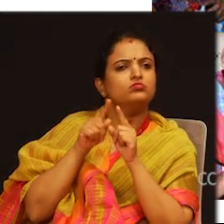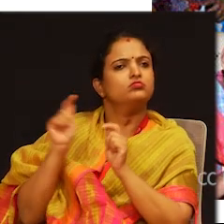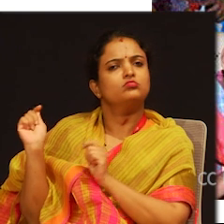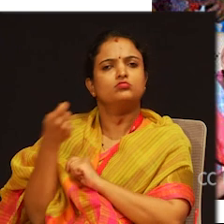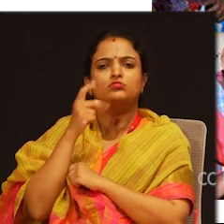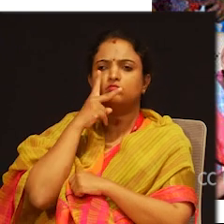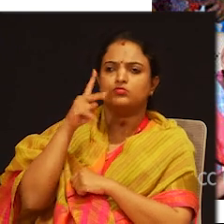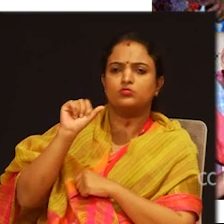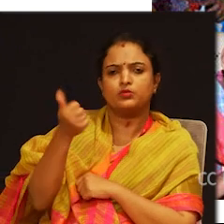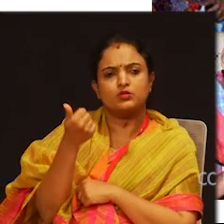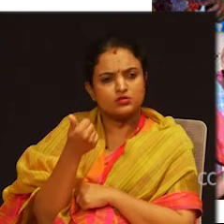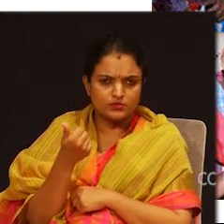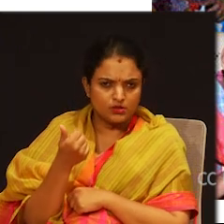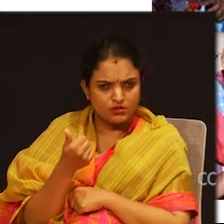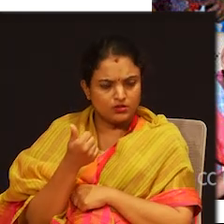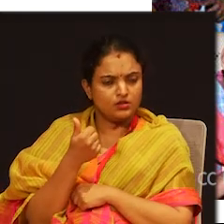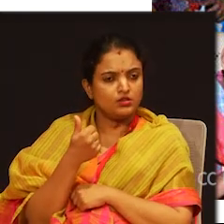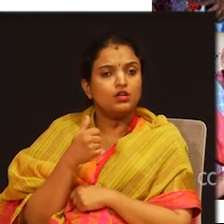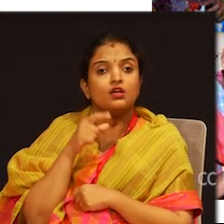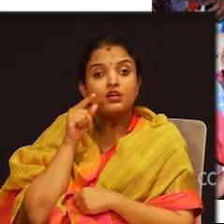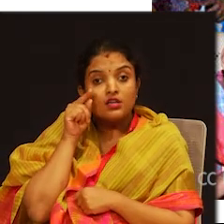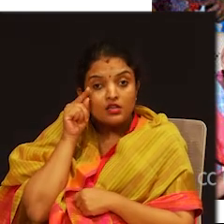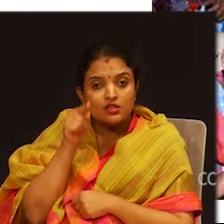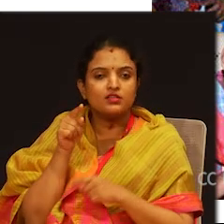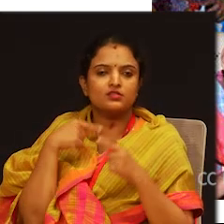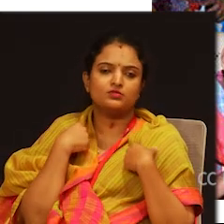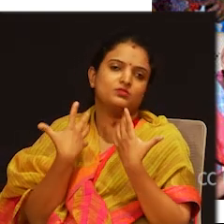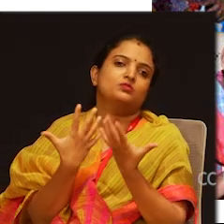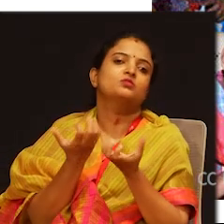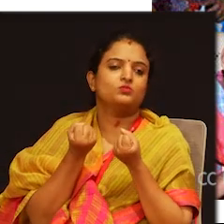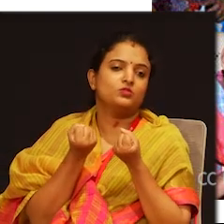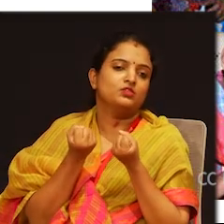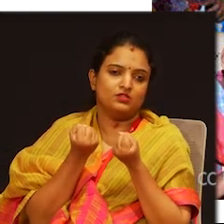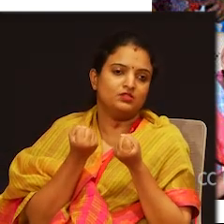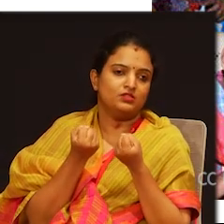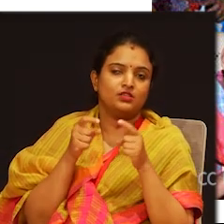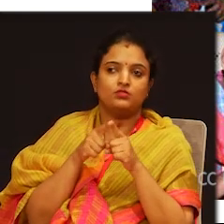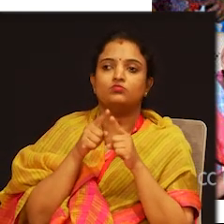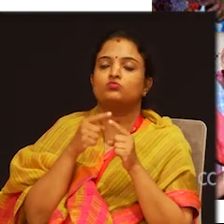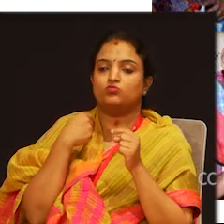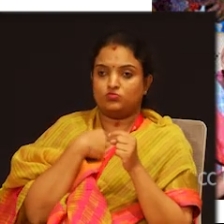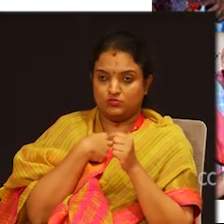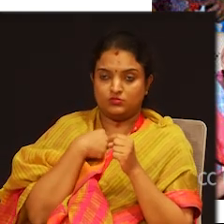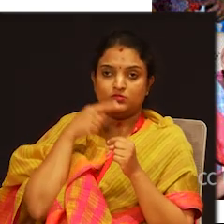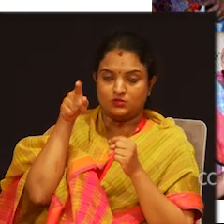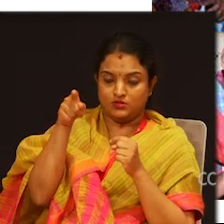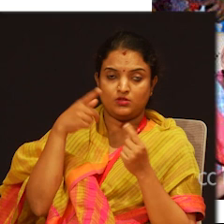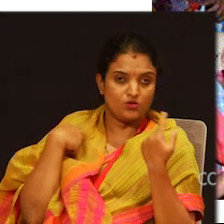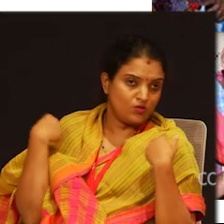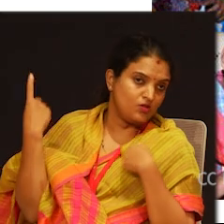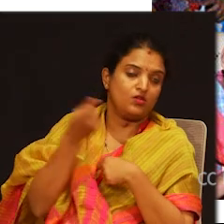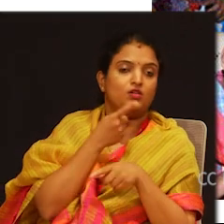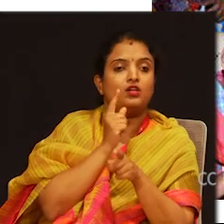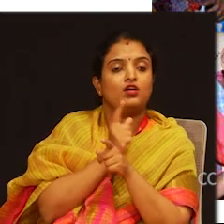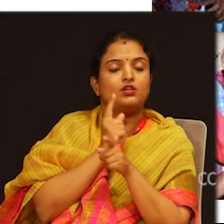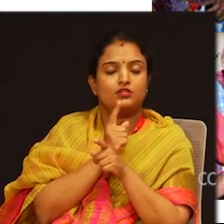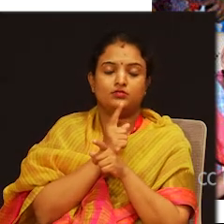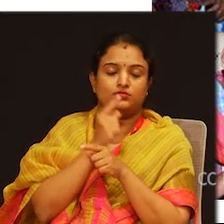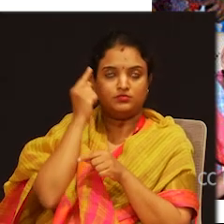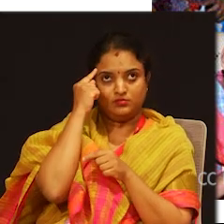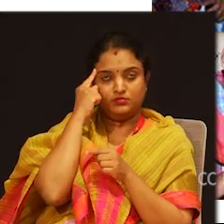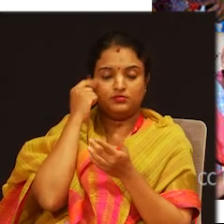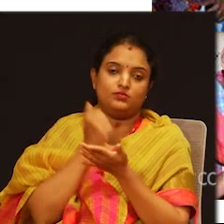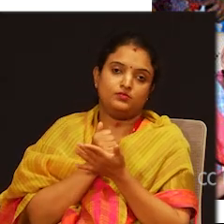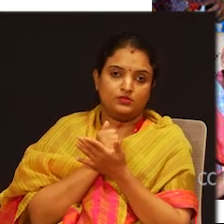match. Yeah? That's what we want you and I to help our teachers think together